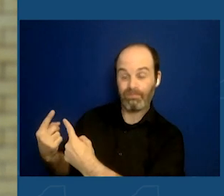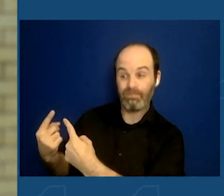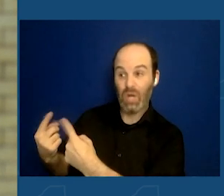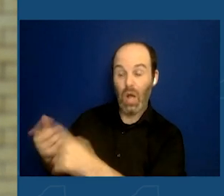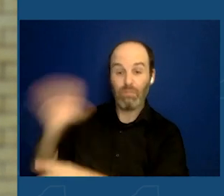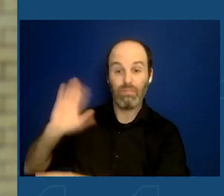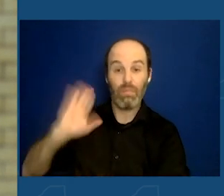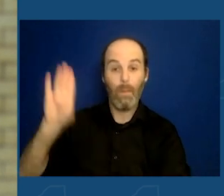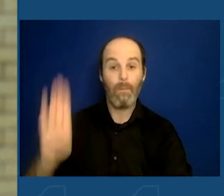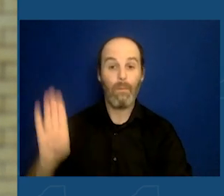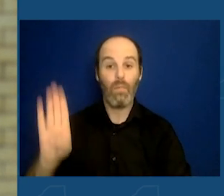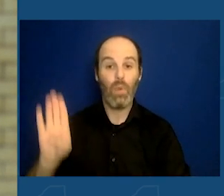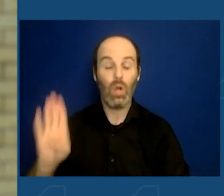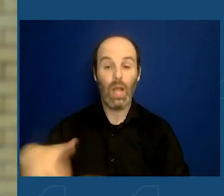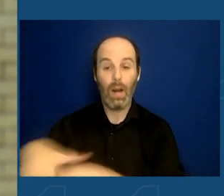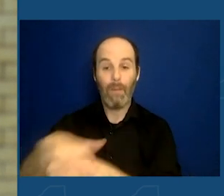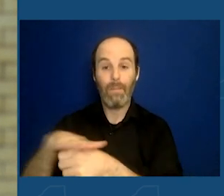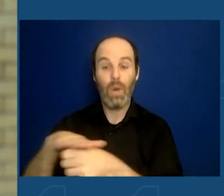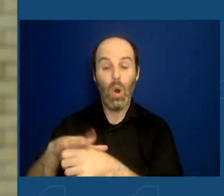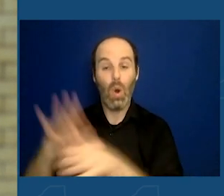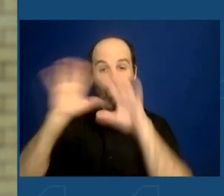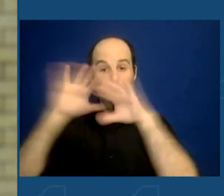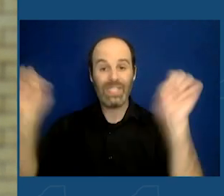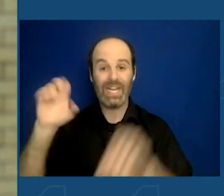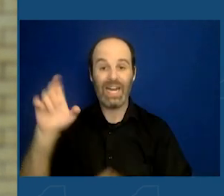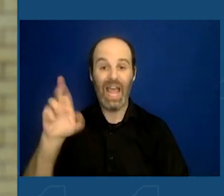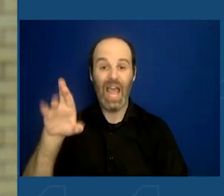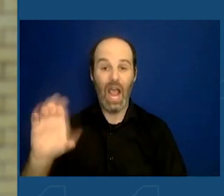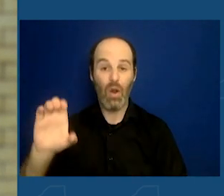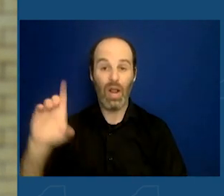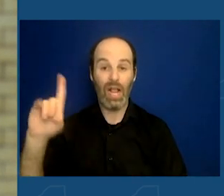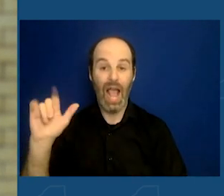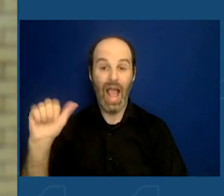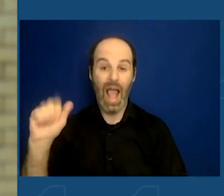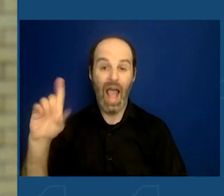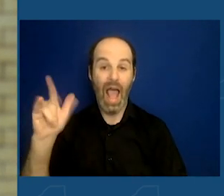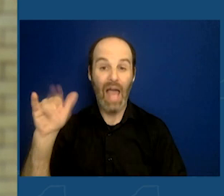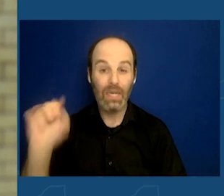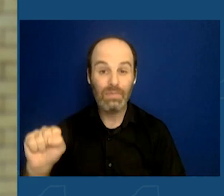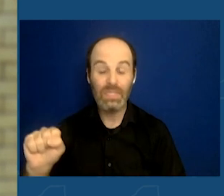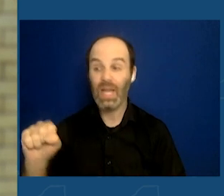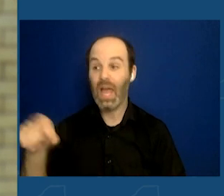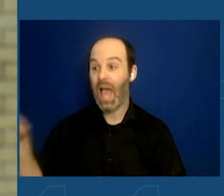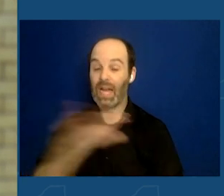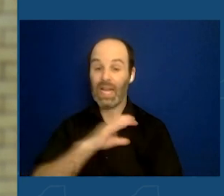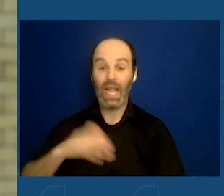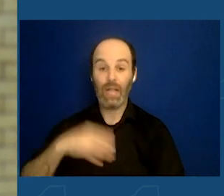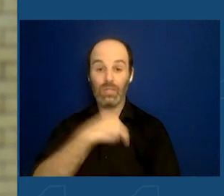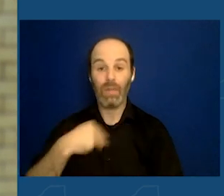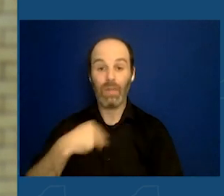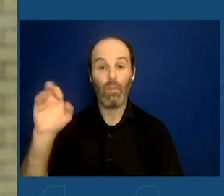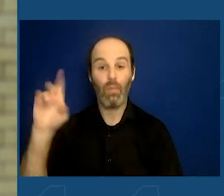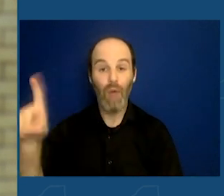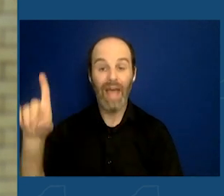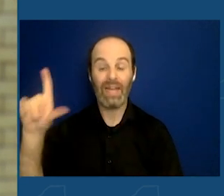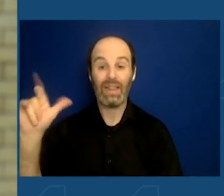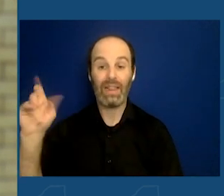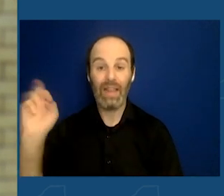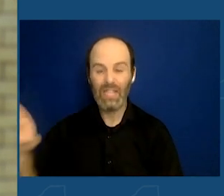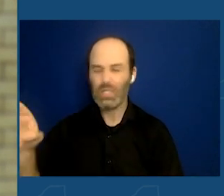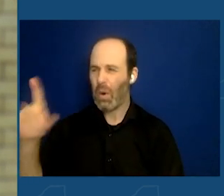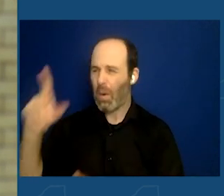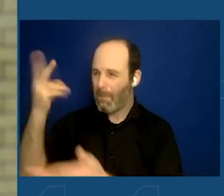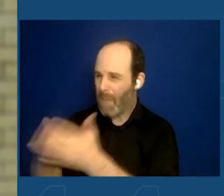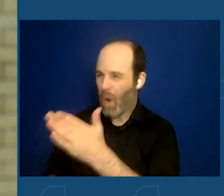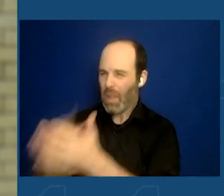Borough President Eric Adams and Council Member Brad Lander, who believed in this so much, and how disappointed